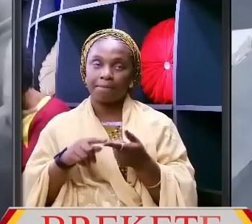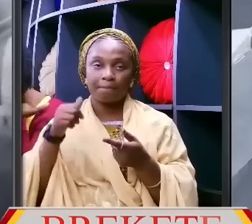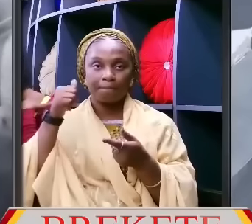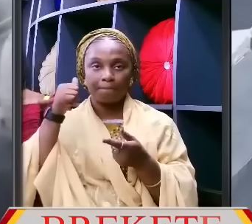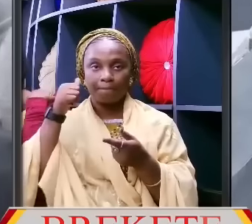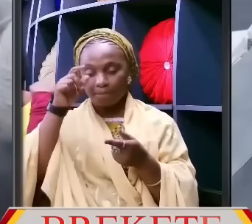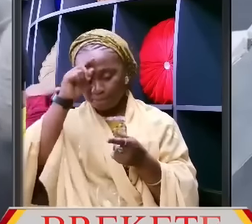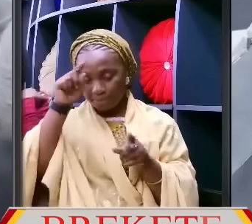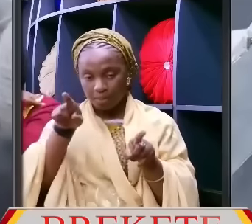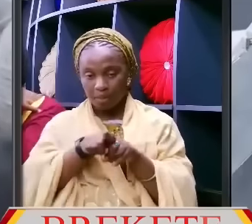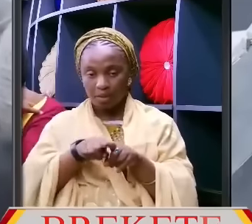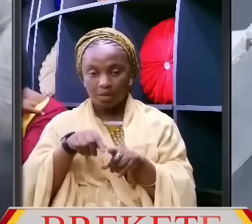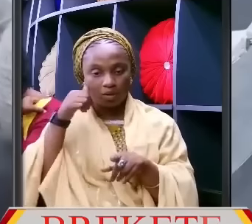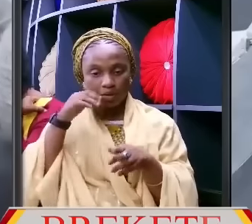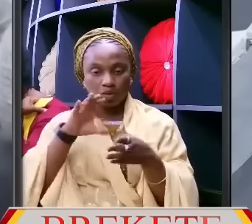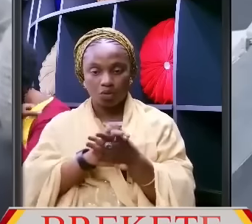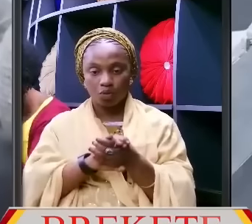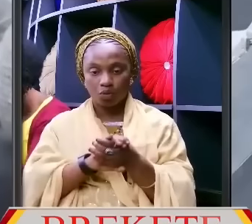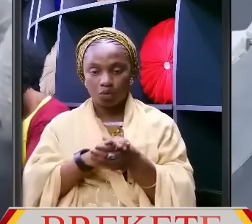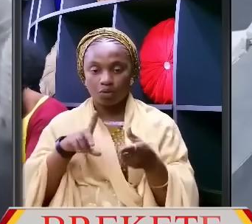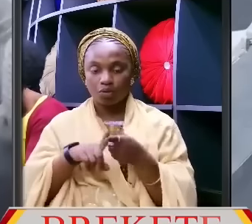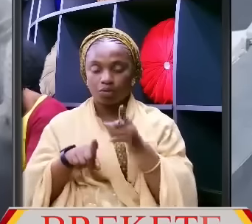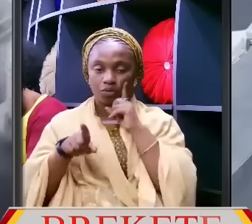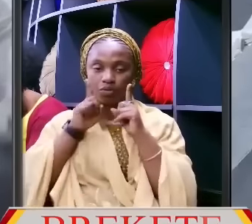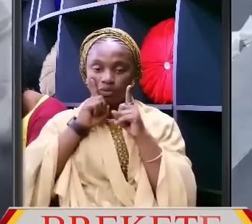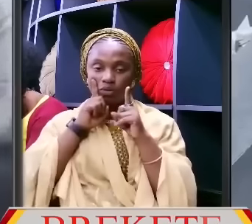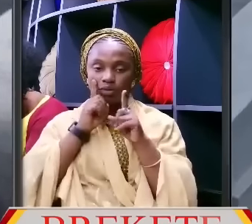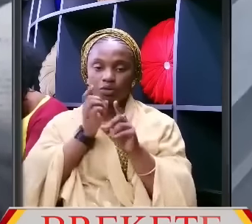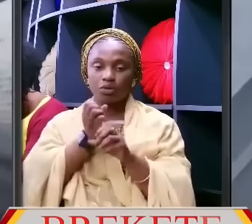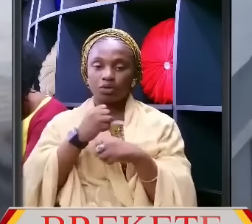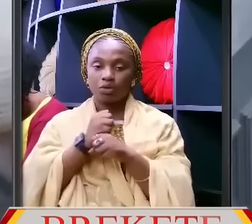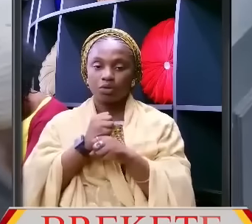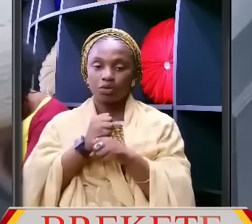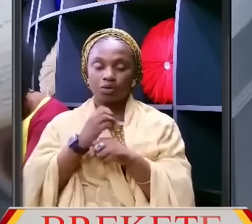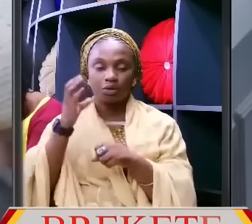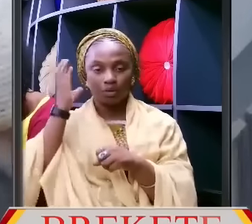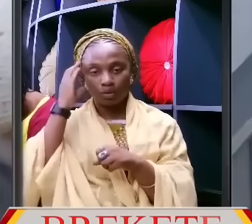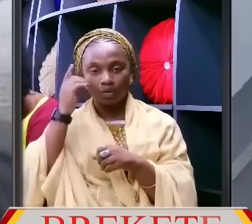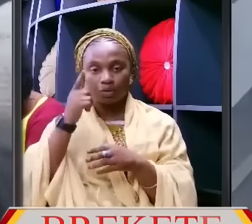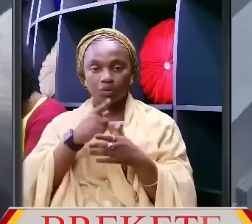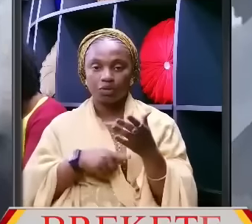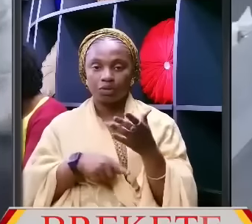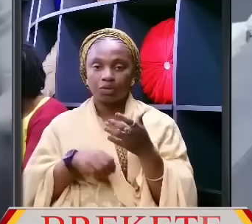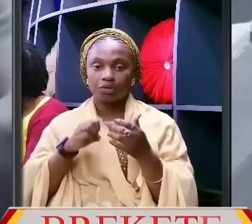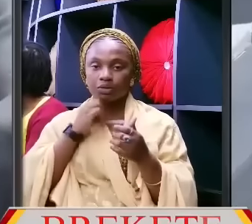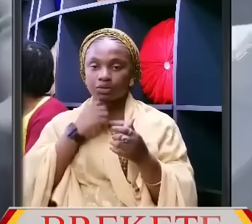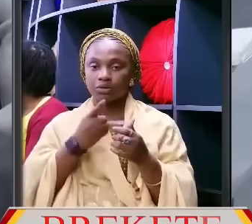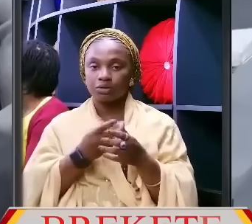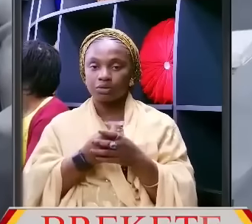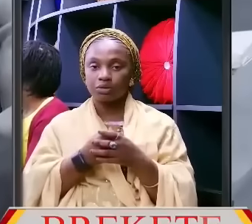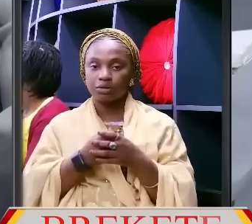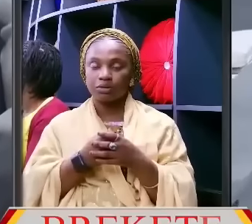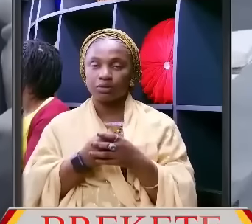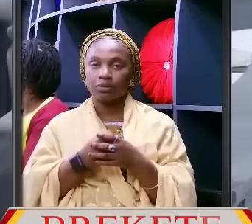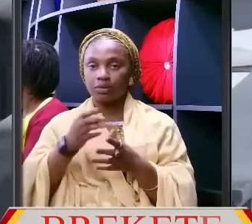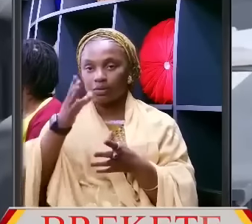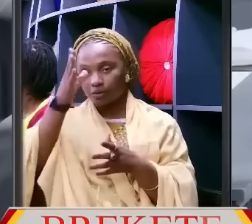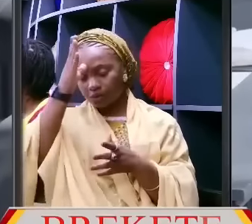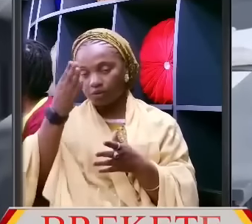brother wife to talk. Make we hear waiting she get to talk. Daddy, good morning, sir. Morning, sir. Yes, sir.